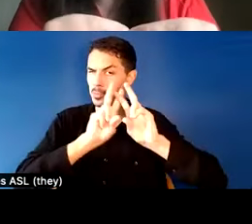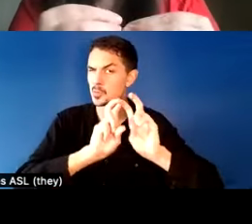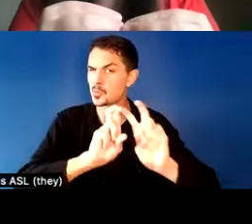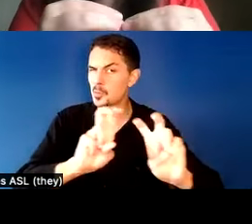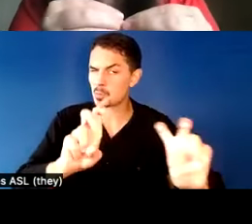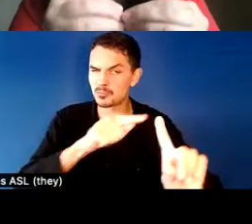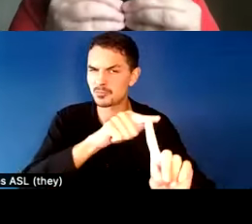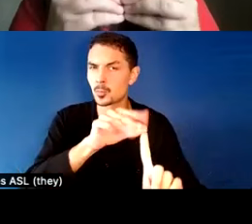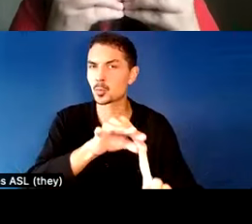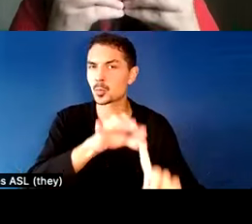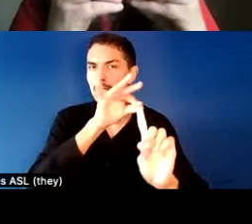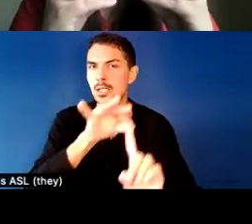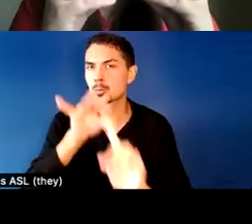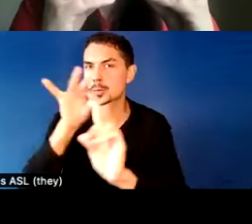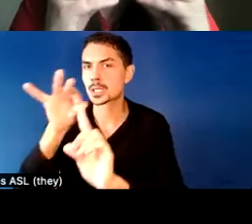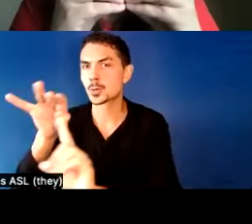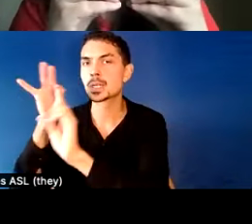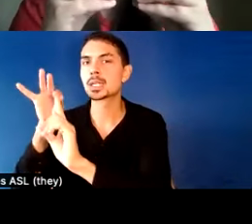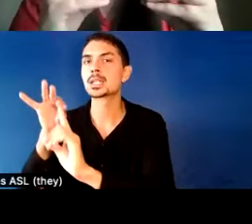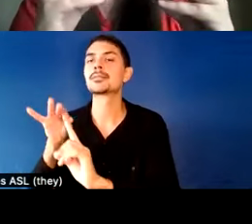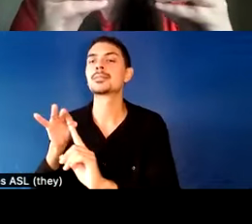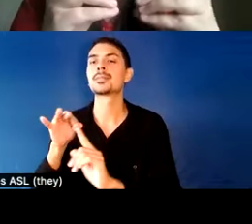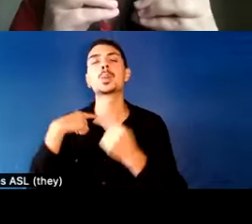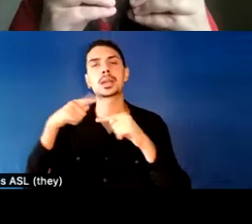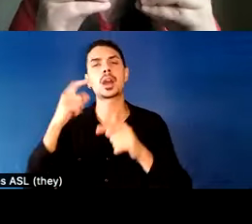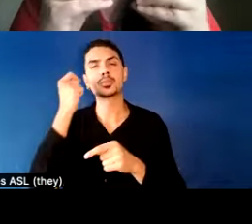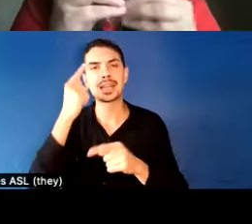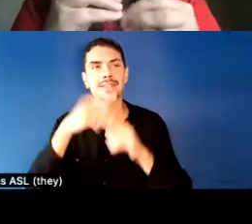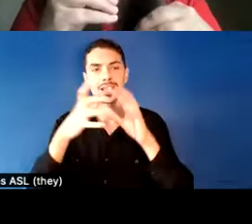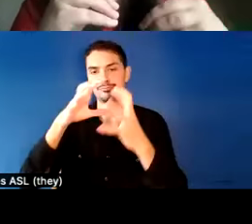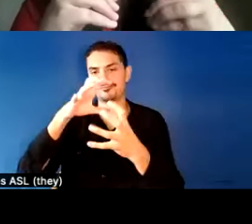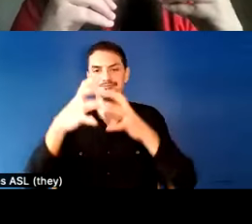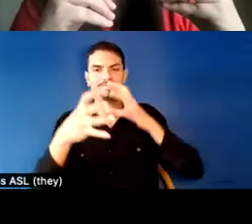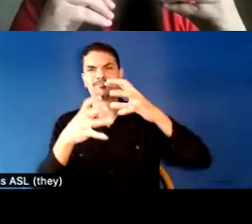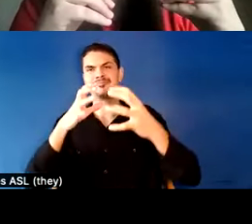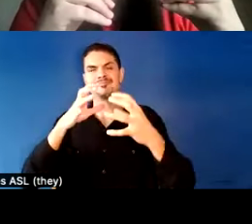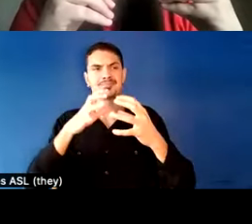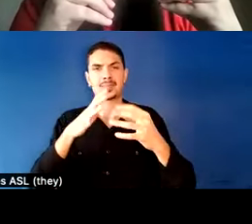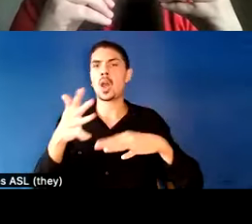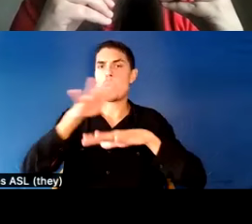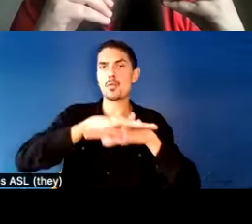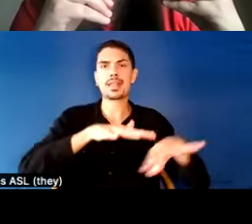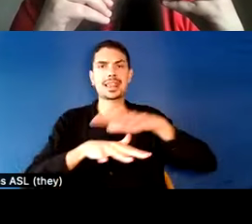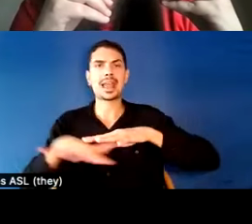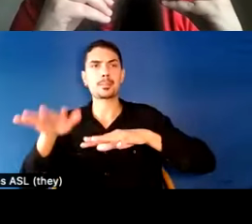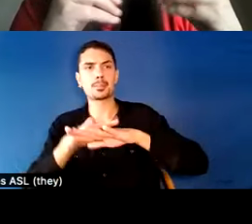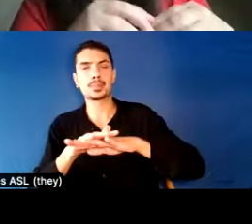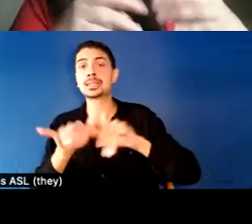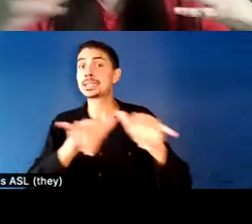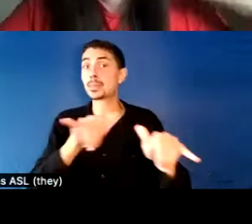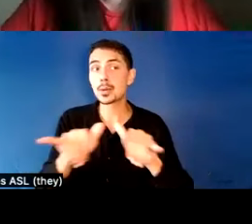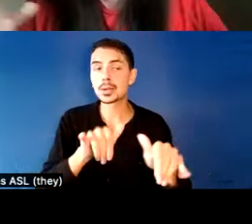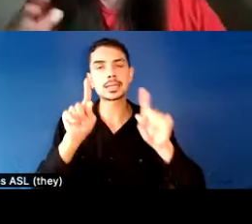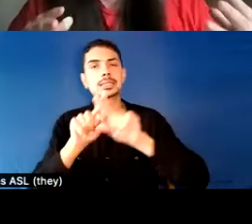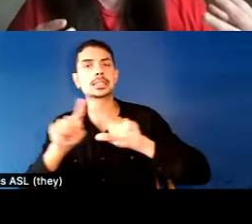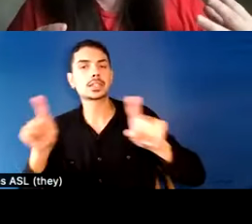unique things about sexual assault that, well, there's overlaps, and many, cases of domestic violence, contain sexual assault,